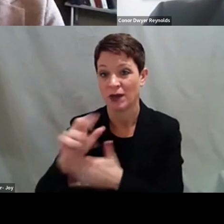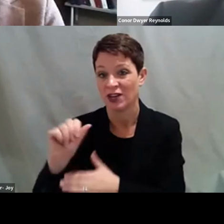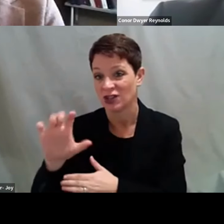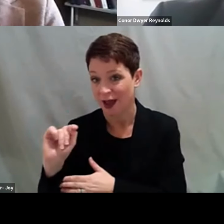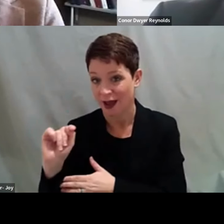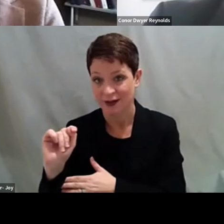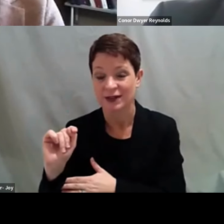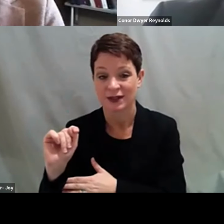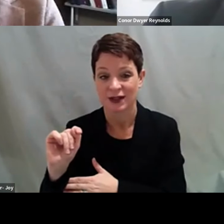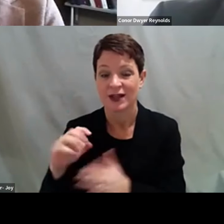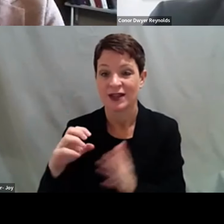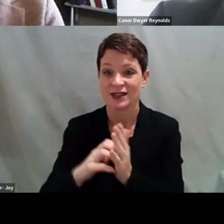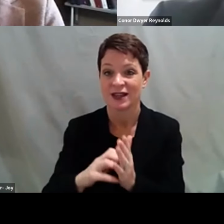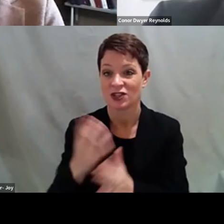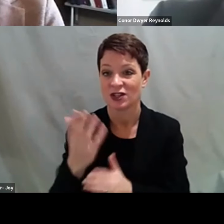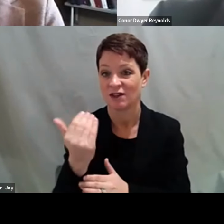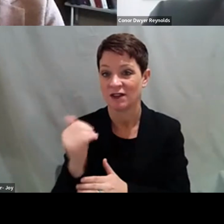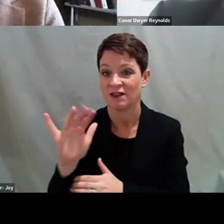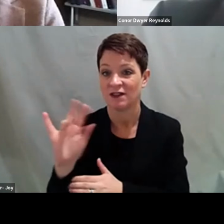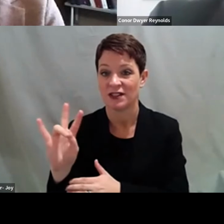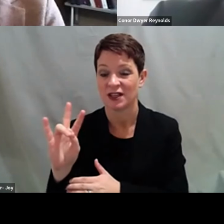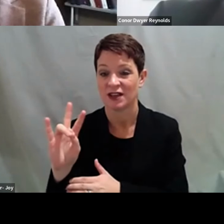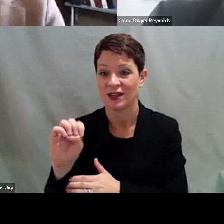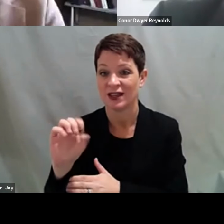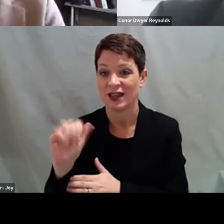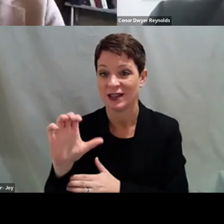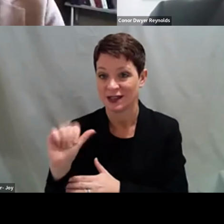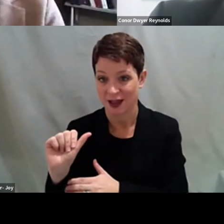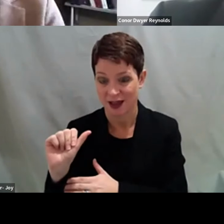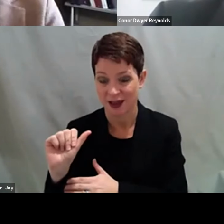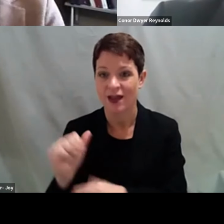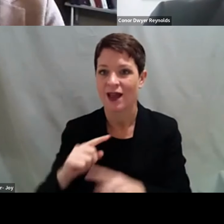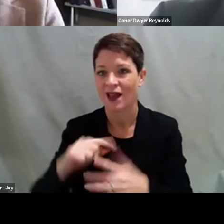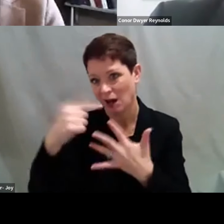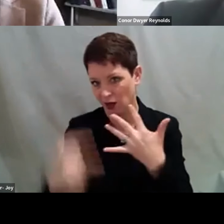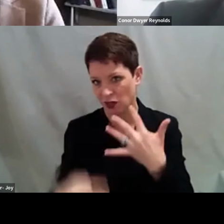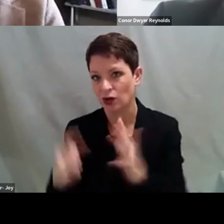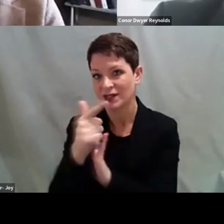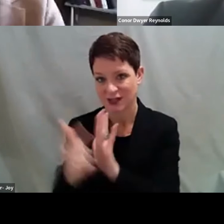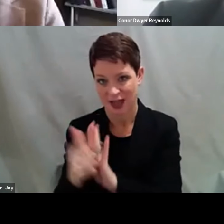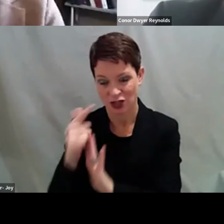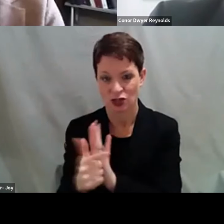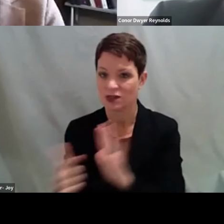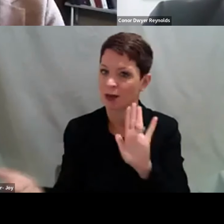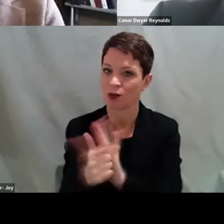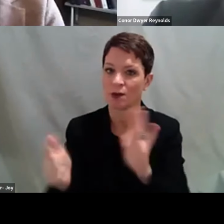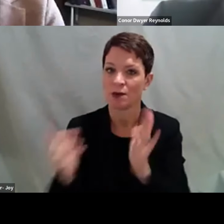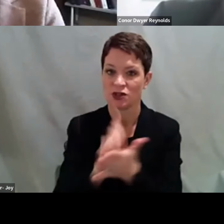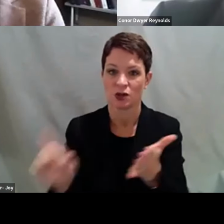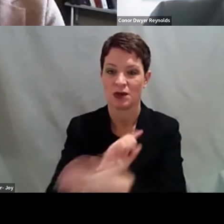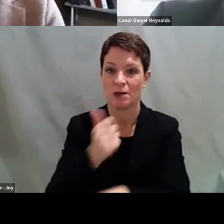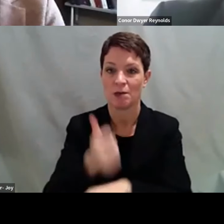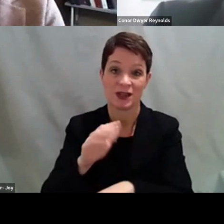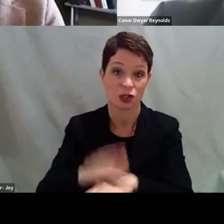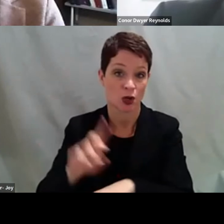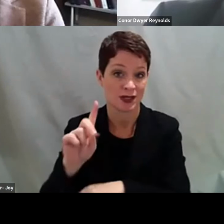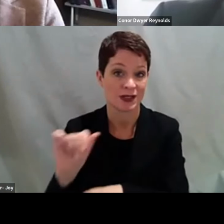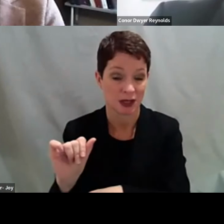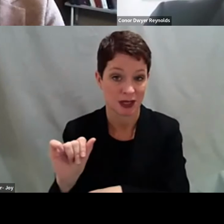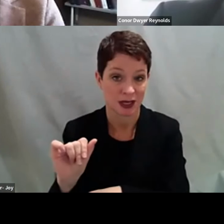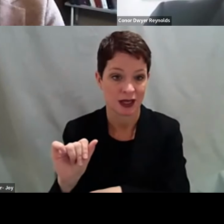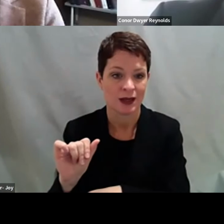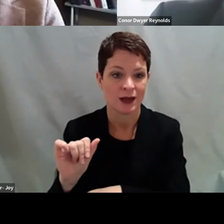Act, Section 1557 of the ACA, and other statutes that prohibit discrimination based on disability as